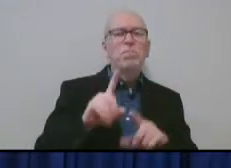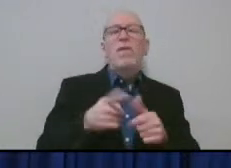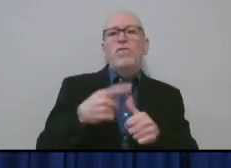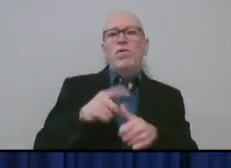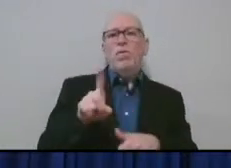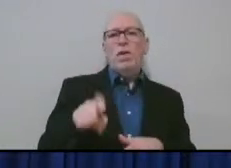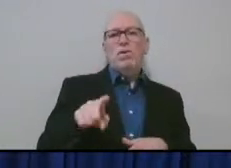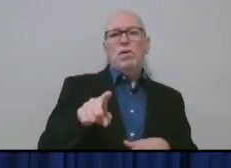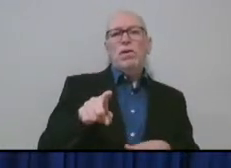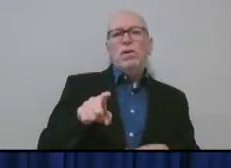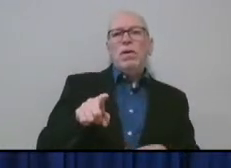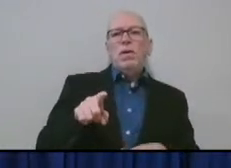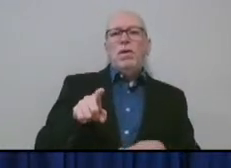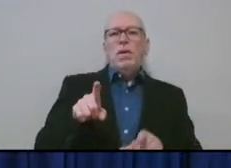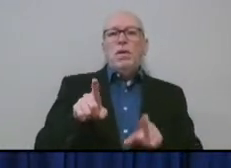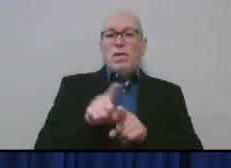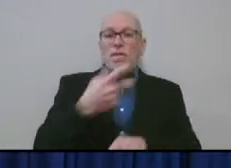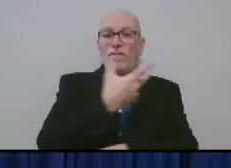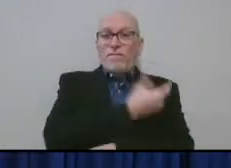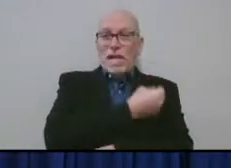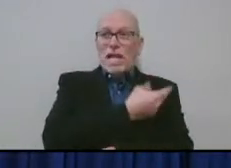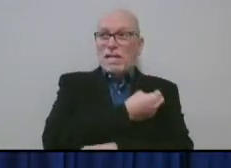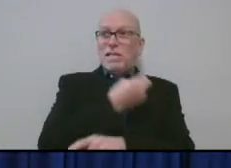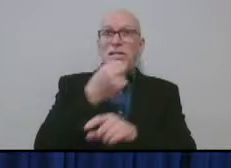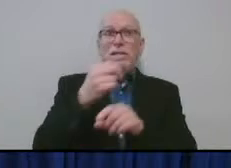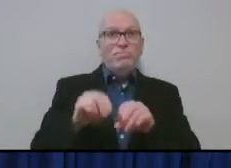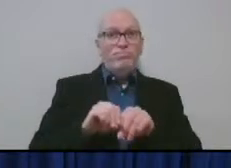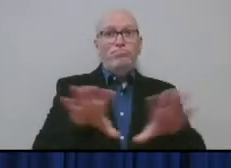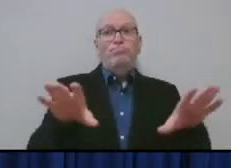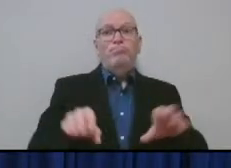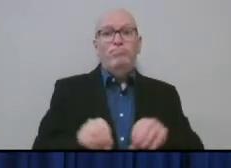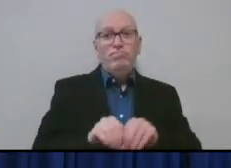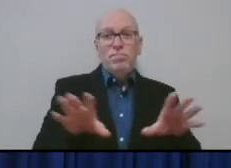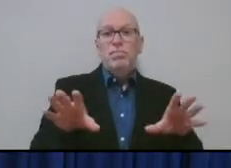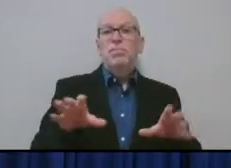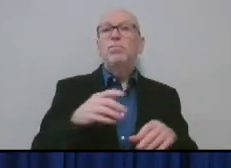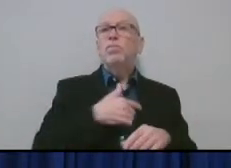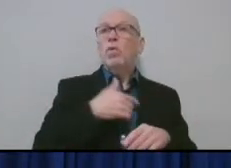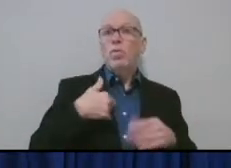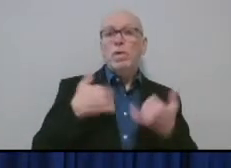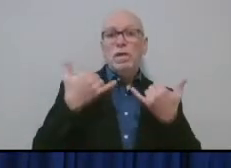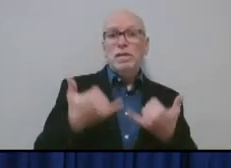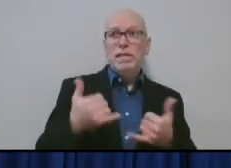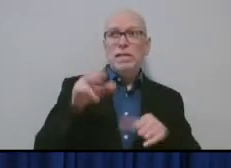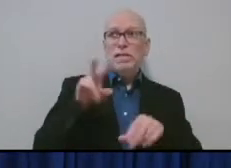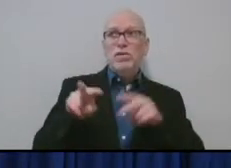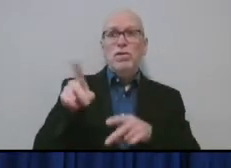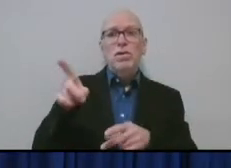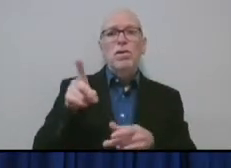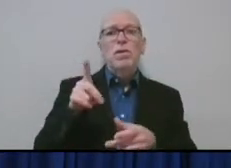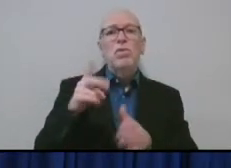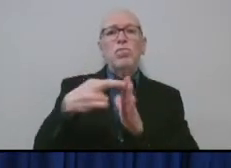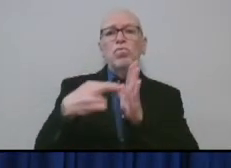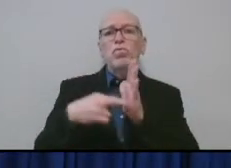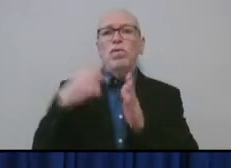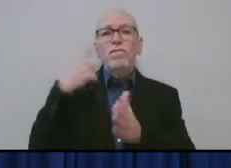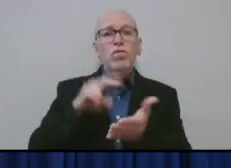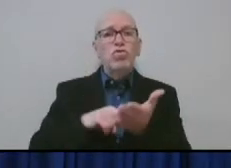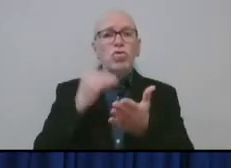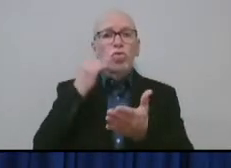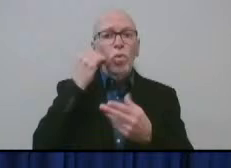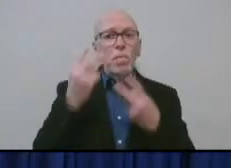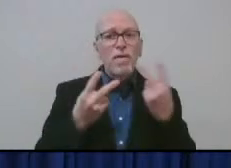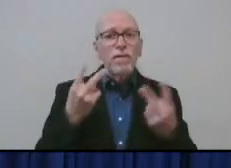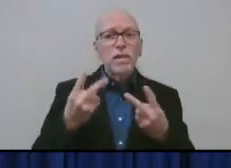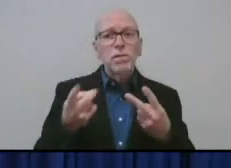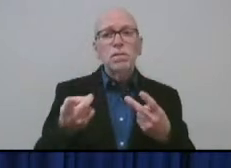is, as the vaccine is getting rolled out, are we revisiting our guidelines for nursing home visitation? What are the